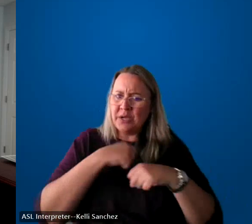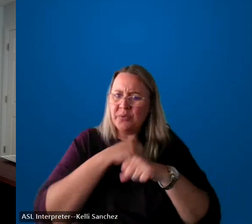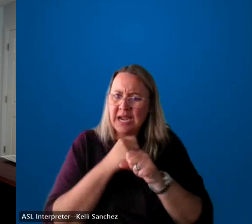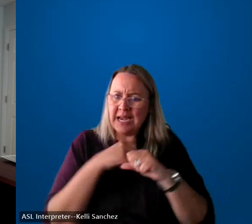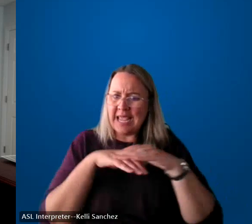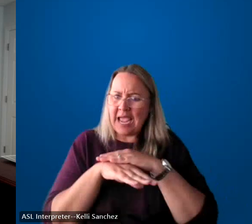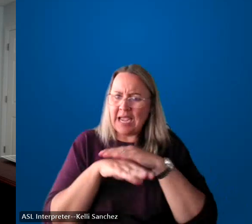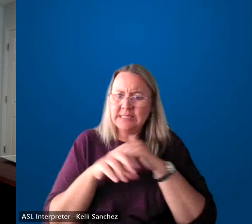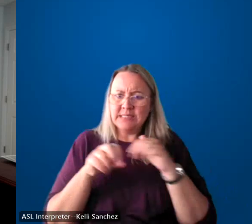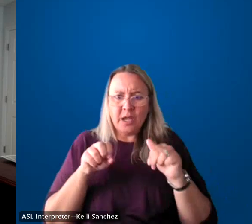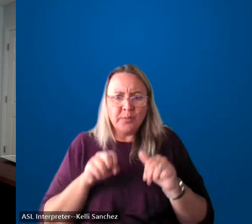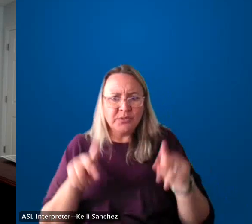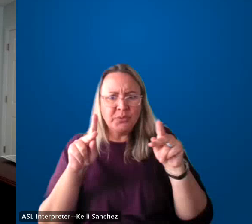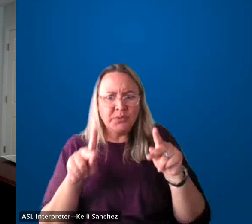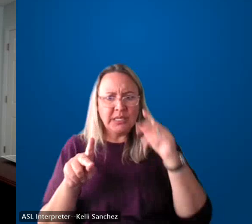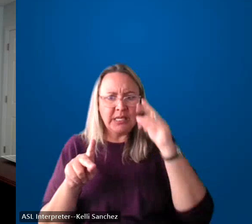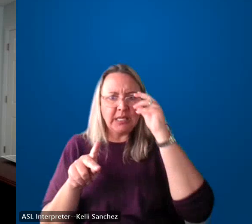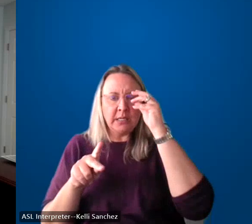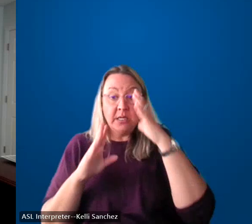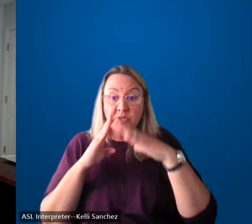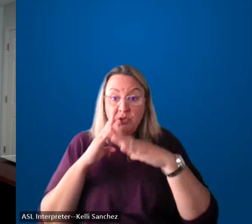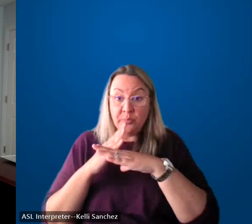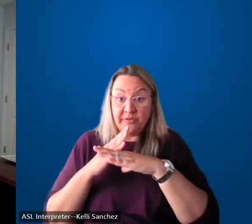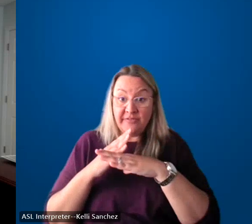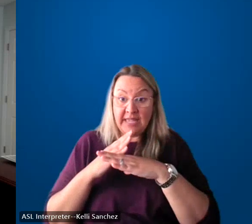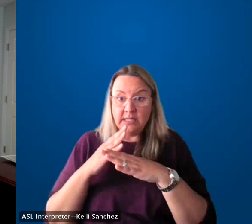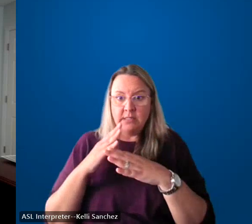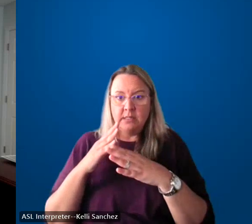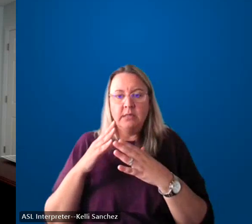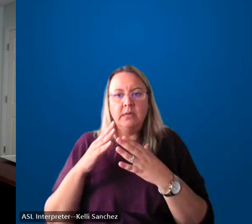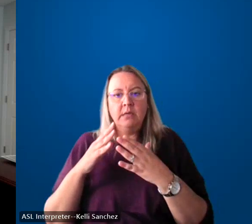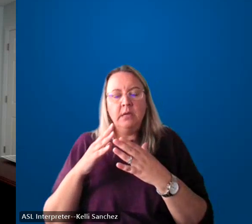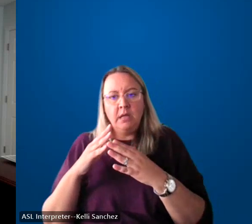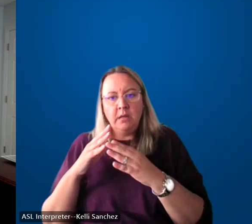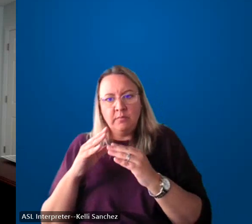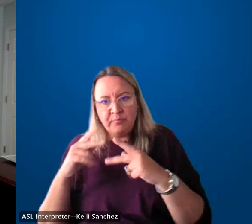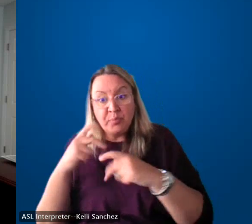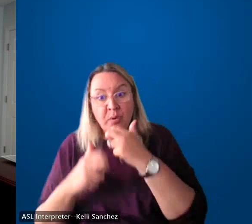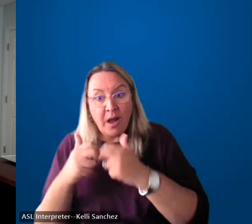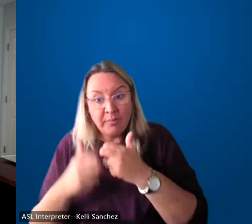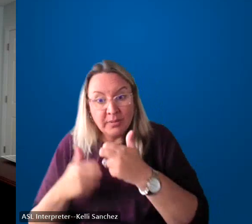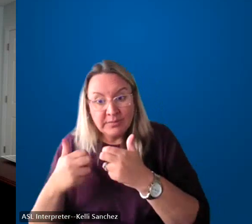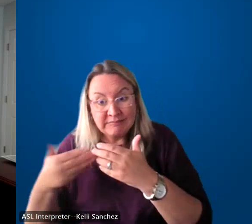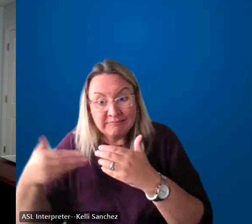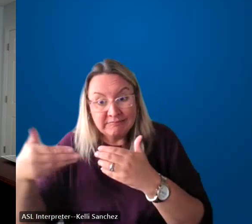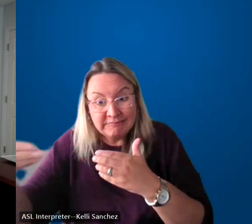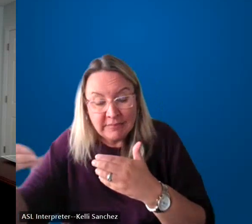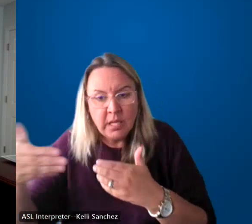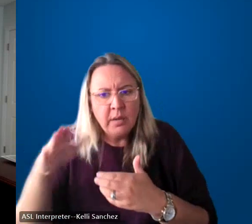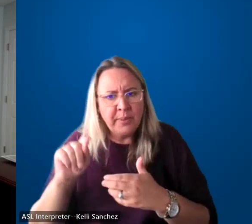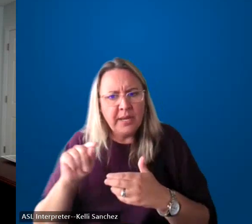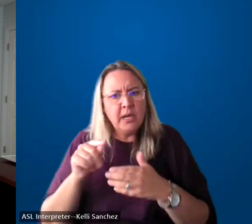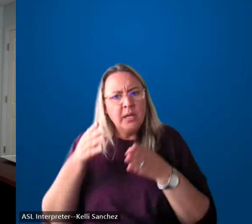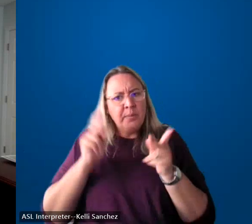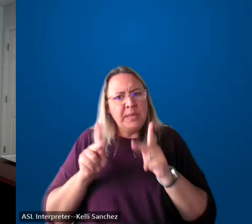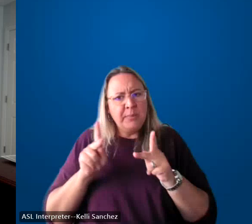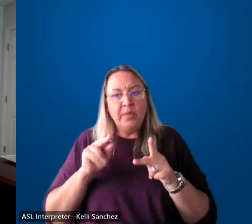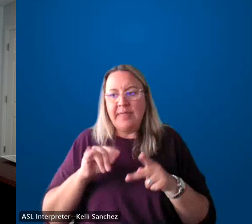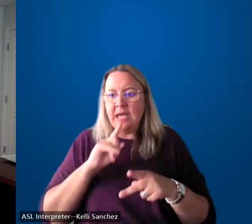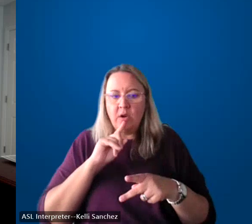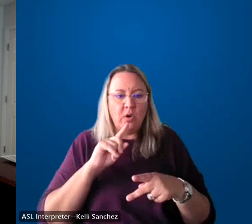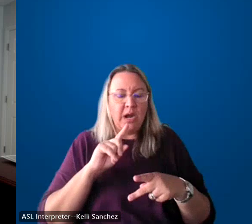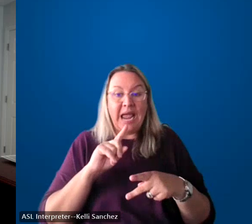opportunity not only to prevent future waves of problematic substance use, but individuals who are in